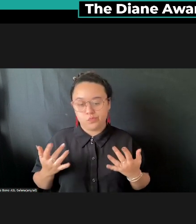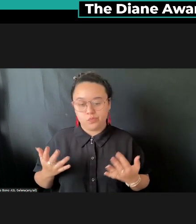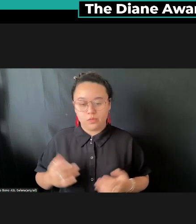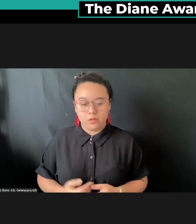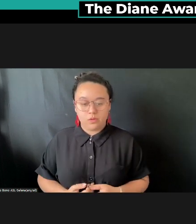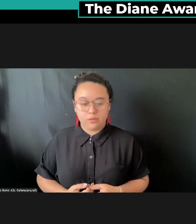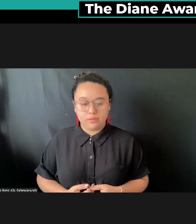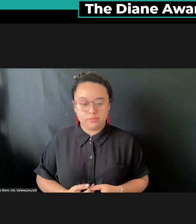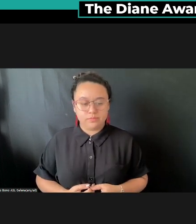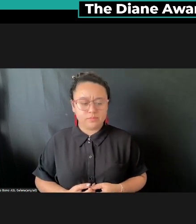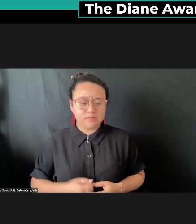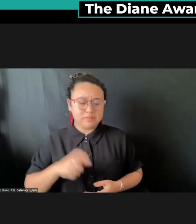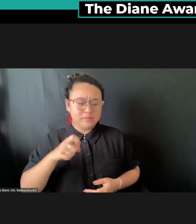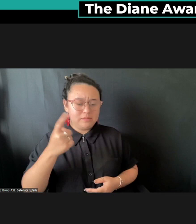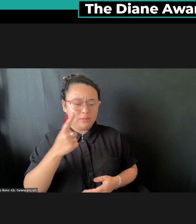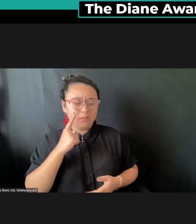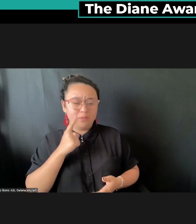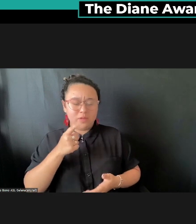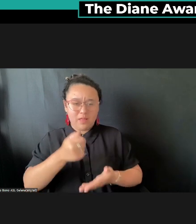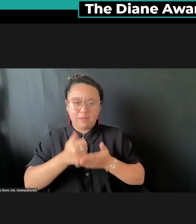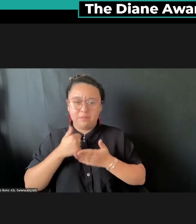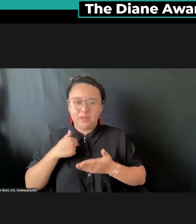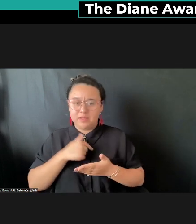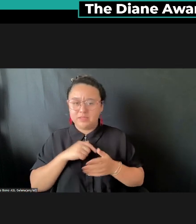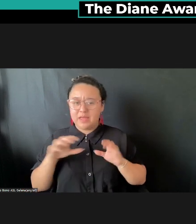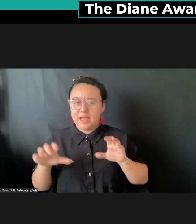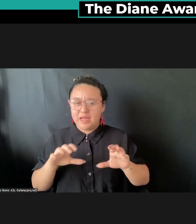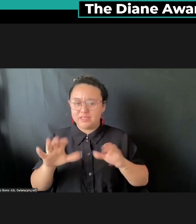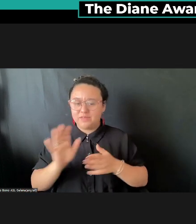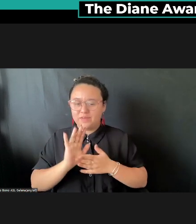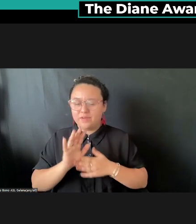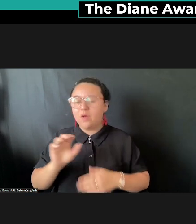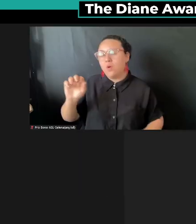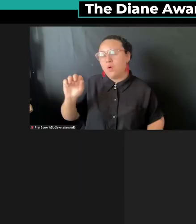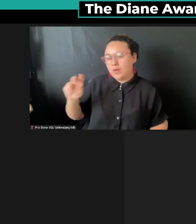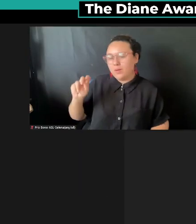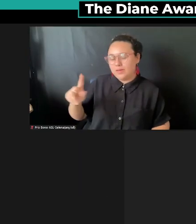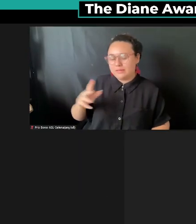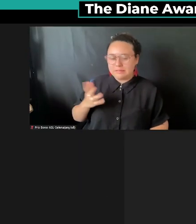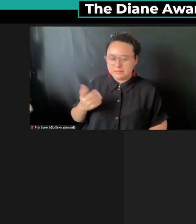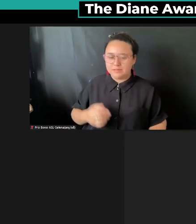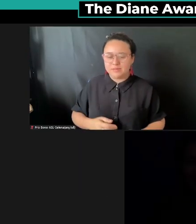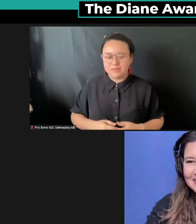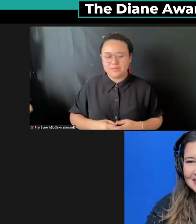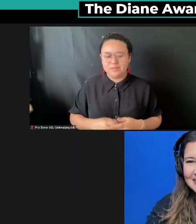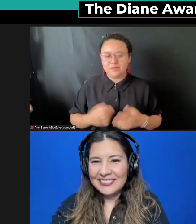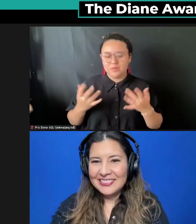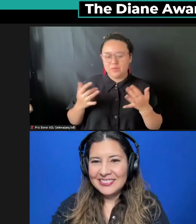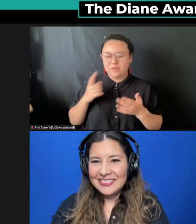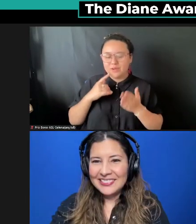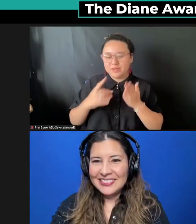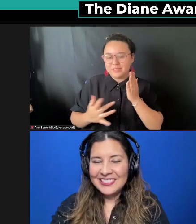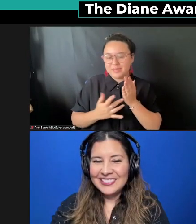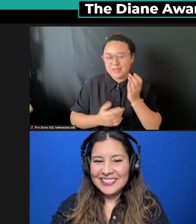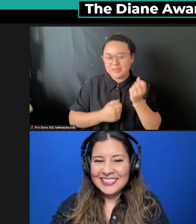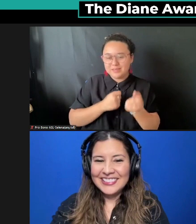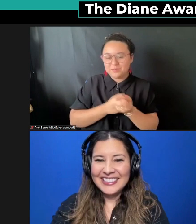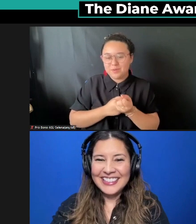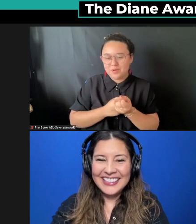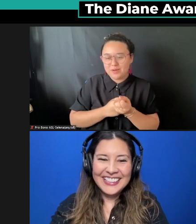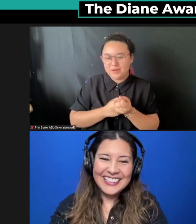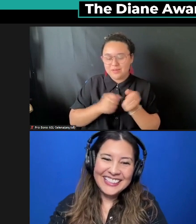I think we need somebody from HowlRound to activate. Okay. Can we get some tech support to get our